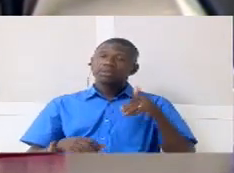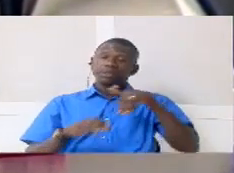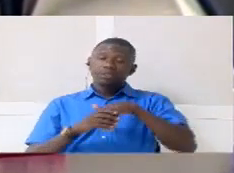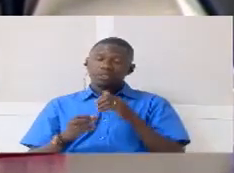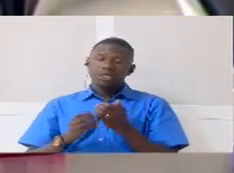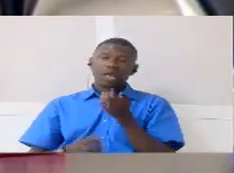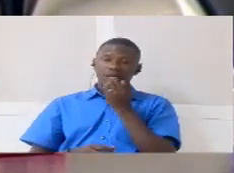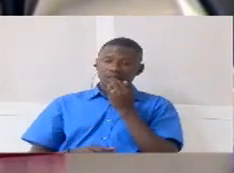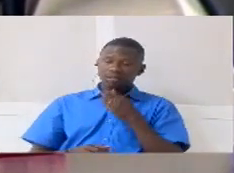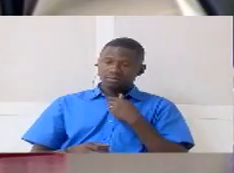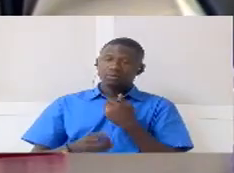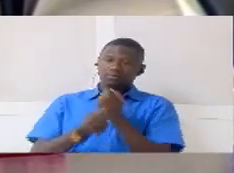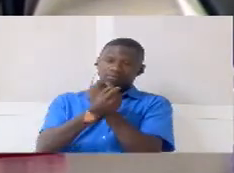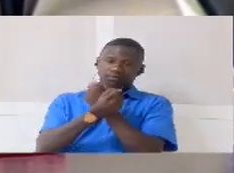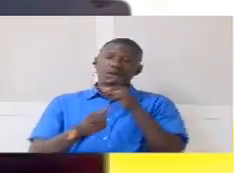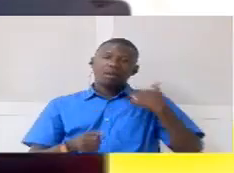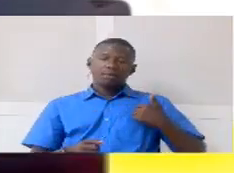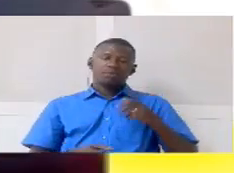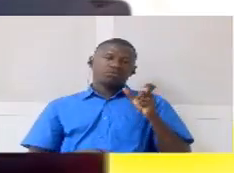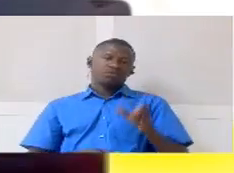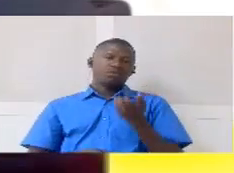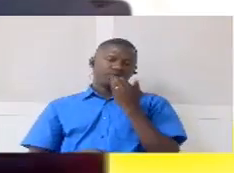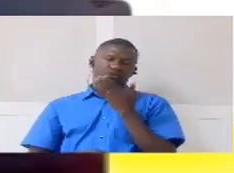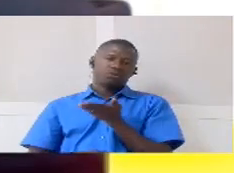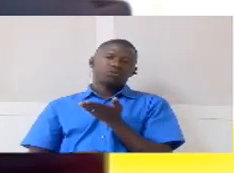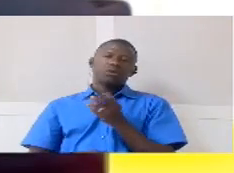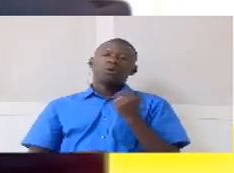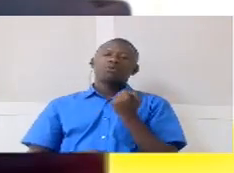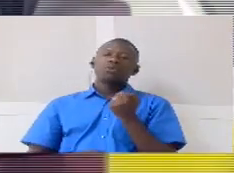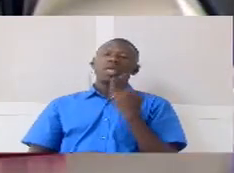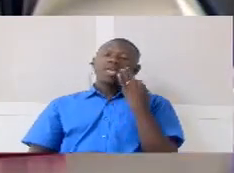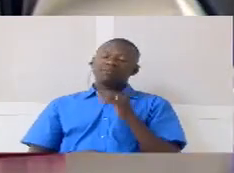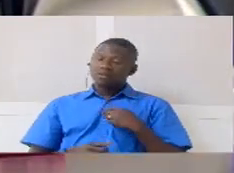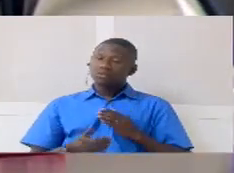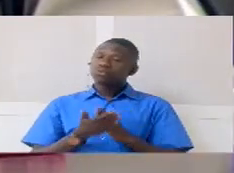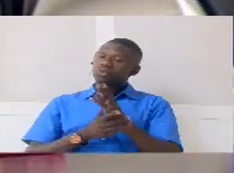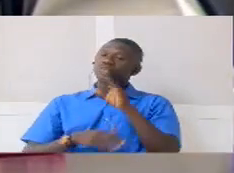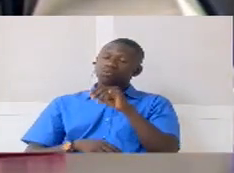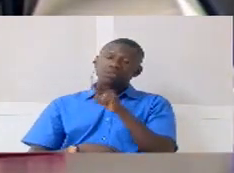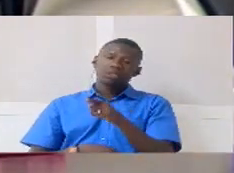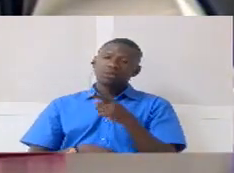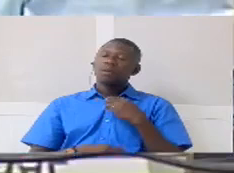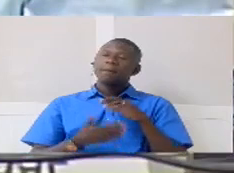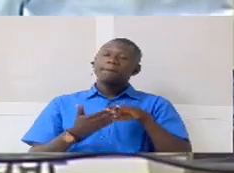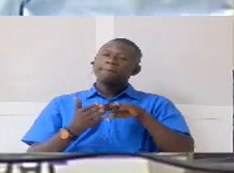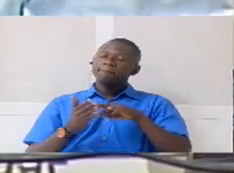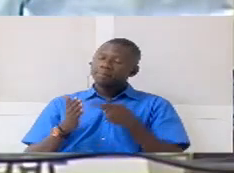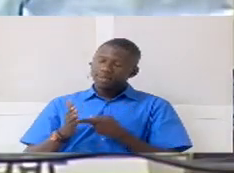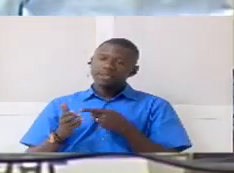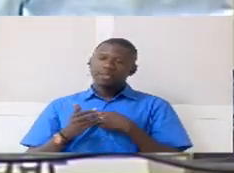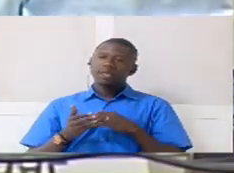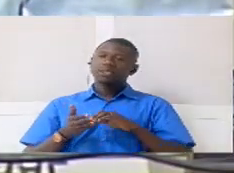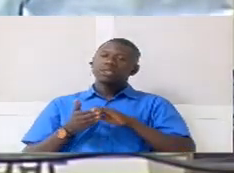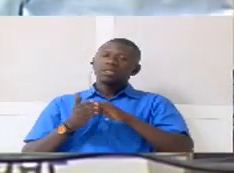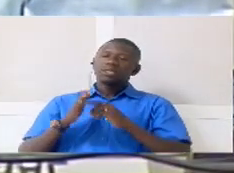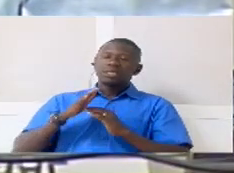ration of the prisoners, because if they did that, it meant that they were denying the prisoners what was rightly theirs, and we reprimanded them. In fact, it